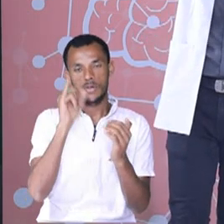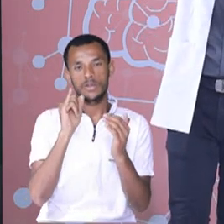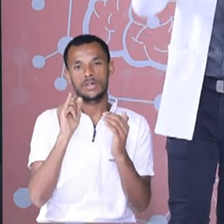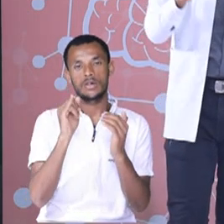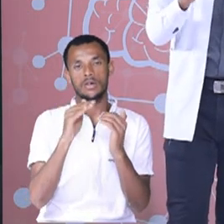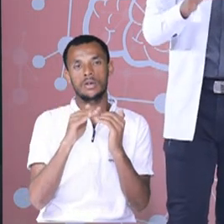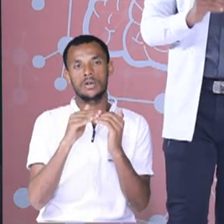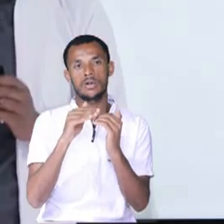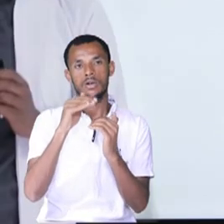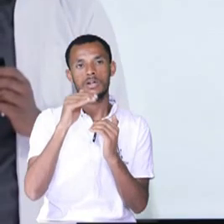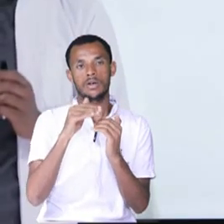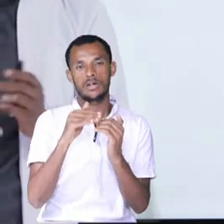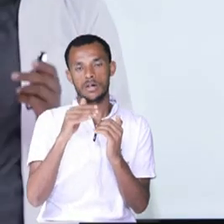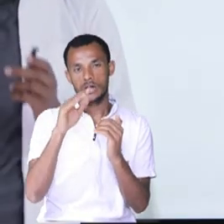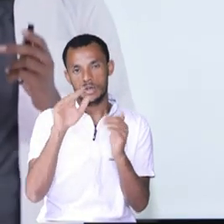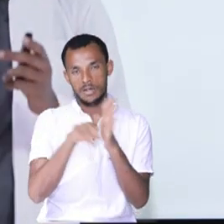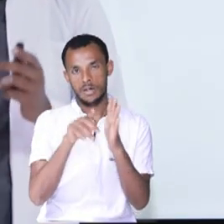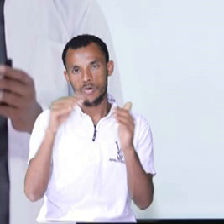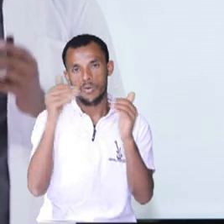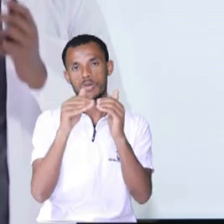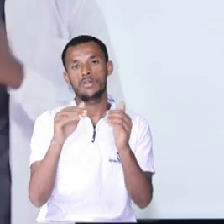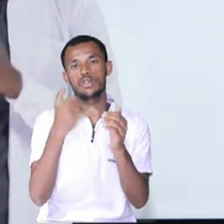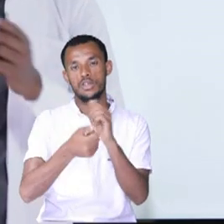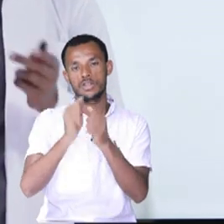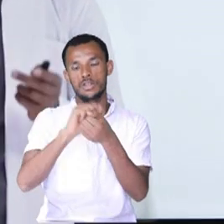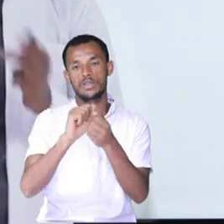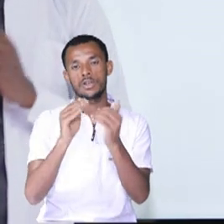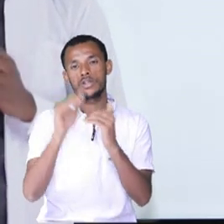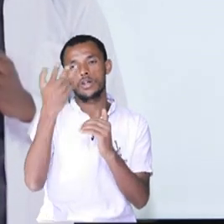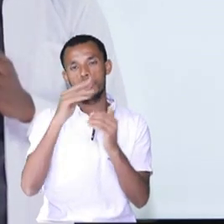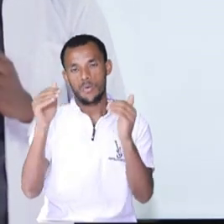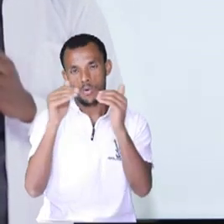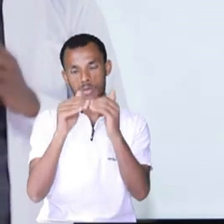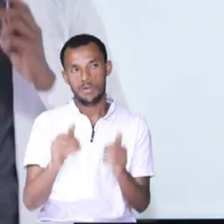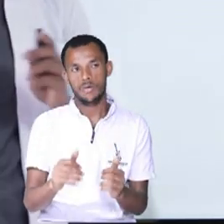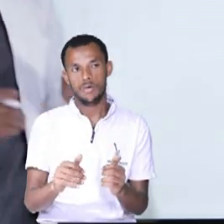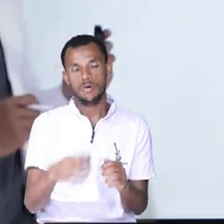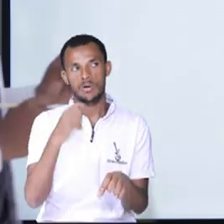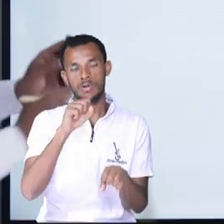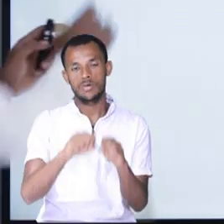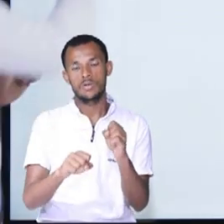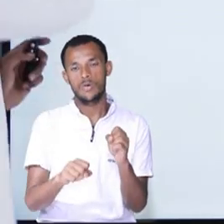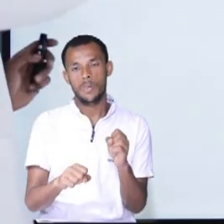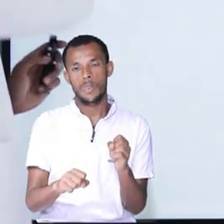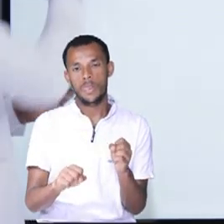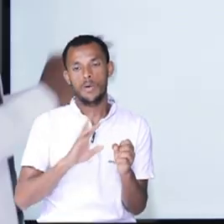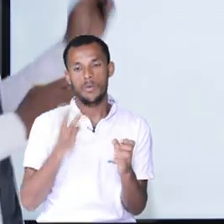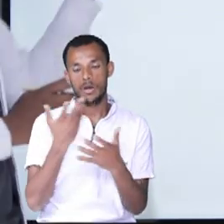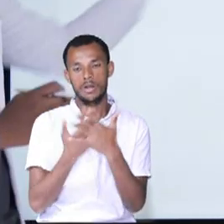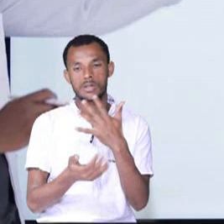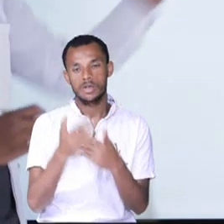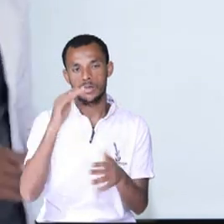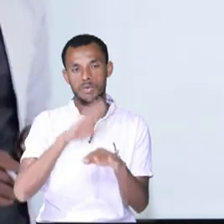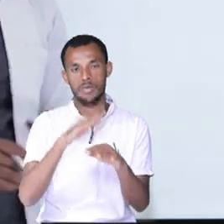is less than or equal to, it changes into greater than or equal to. So as after we discuss